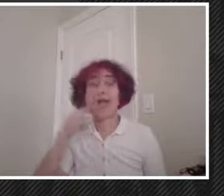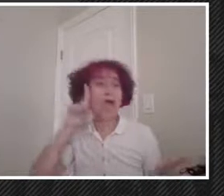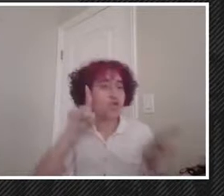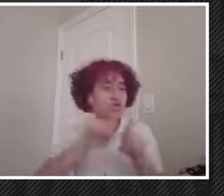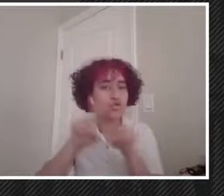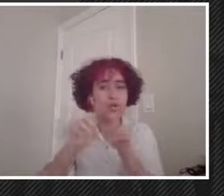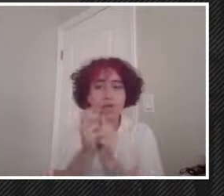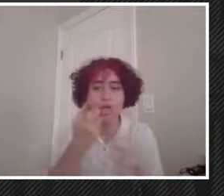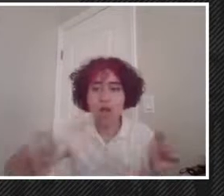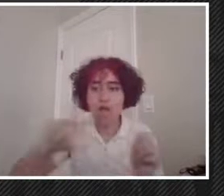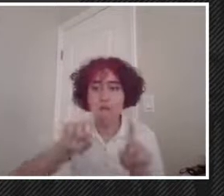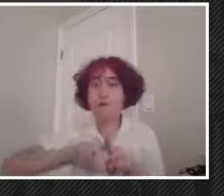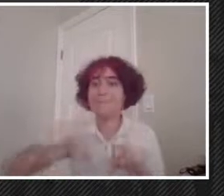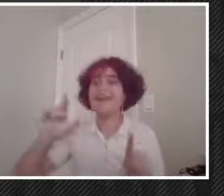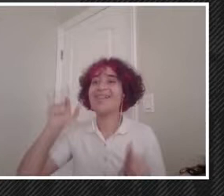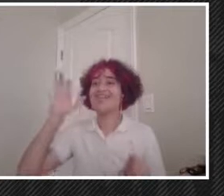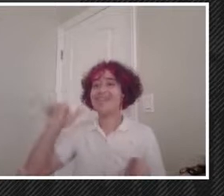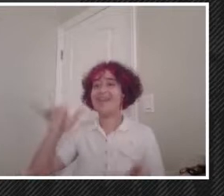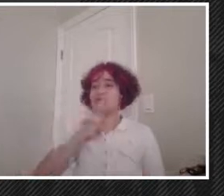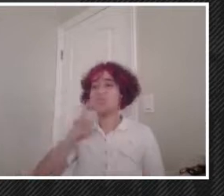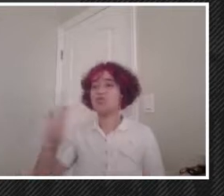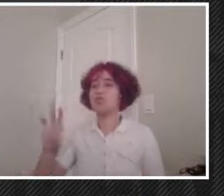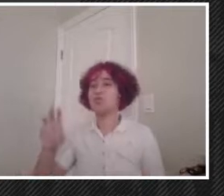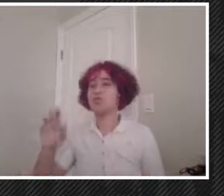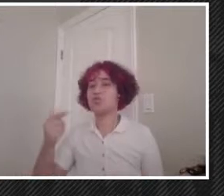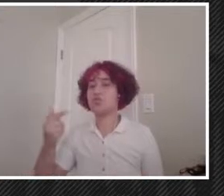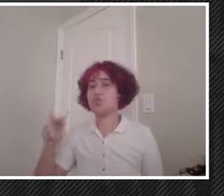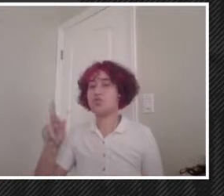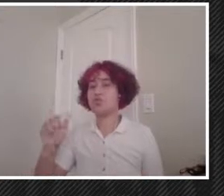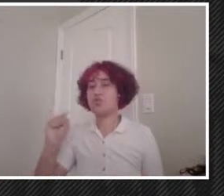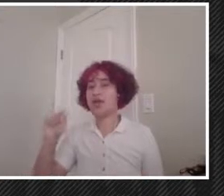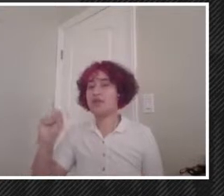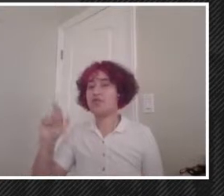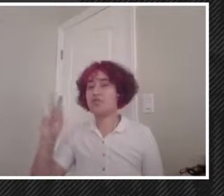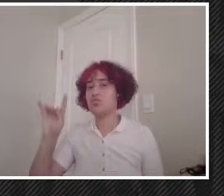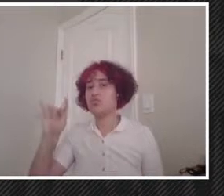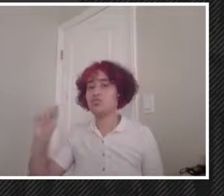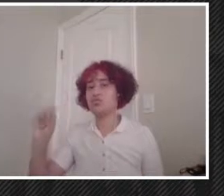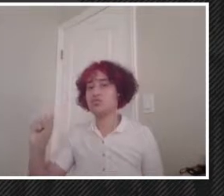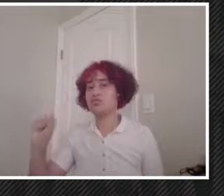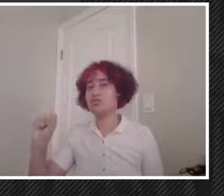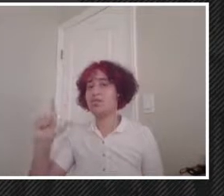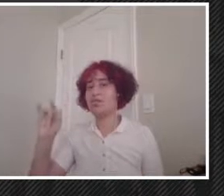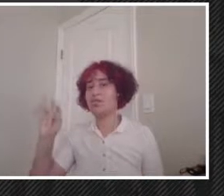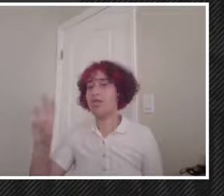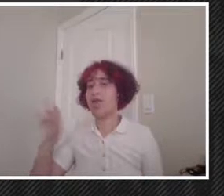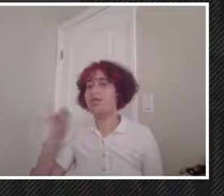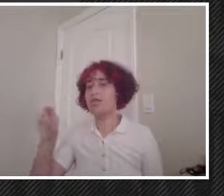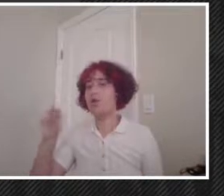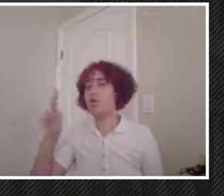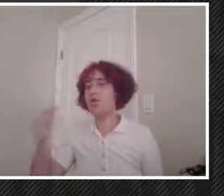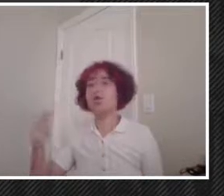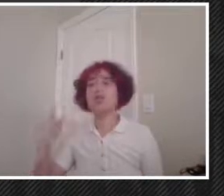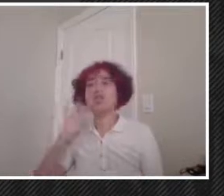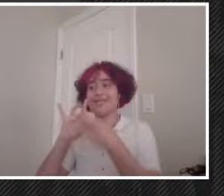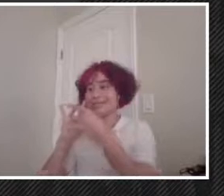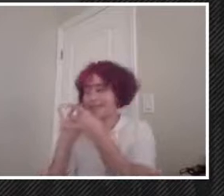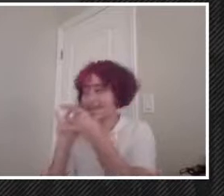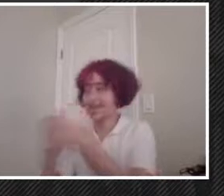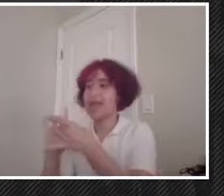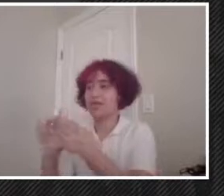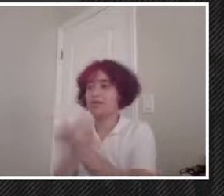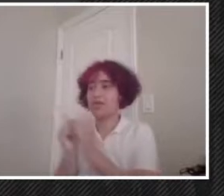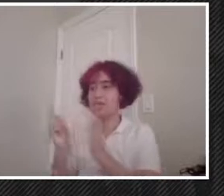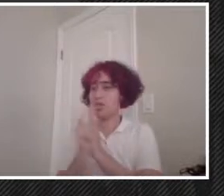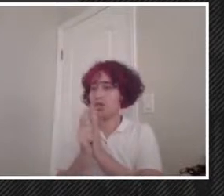is how you can connect directly with some of the work that I'm directly connected to. Thank you. And Crystal, final word. Yeah,